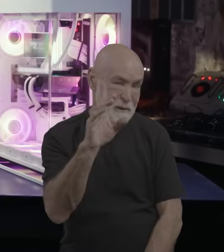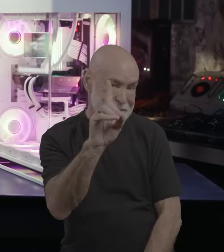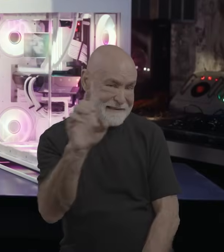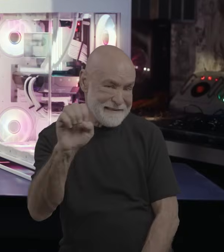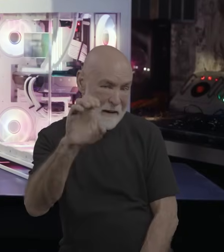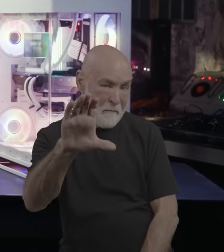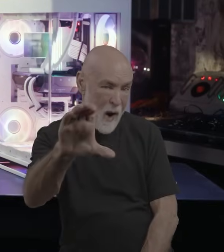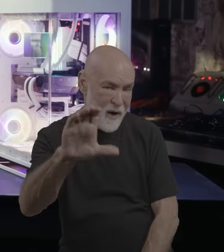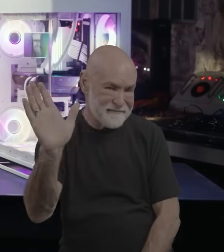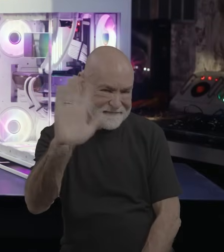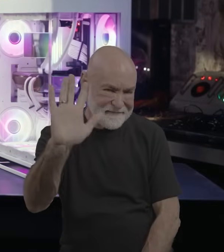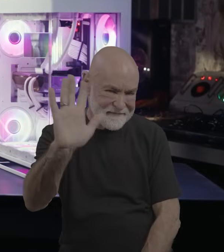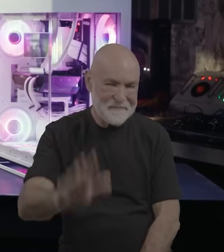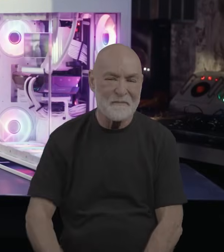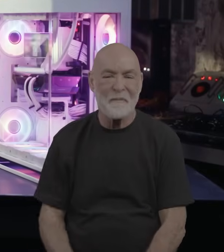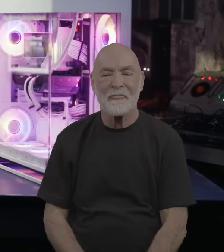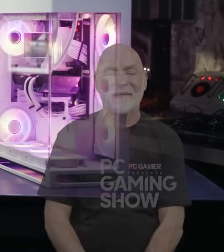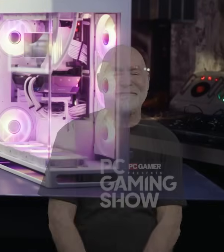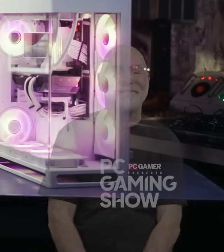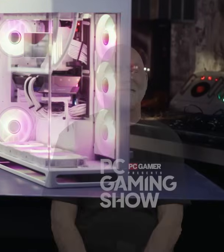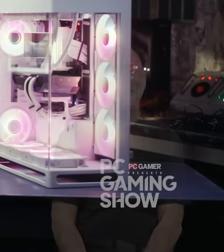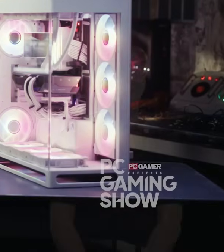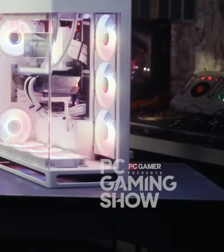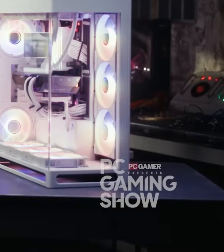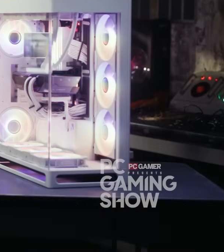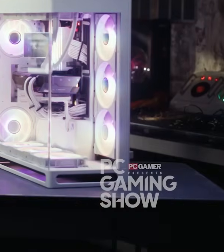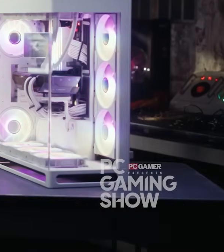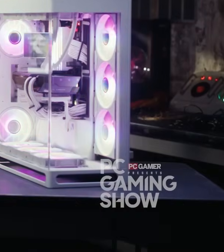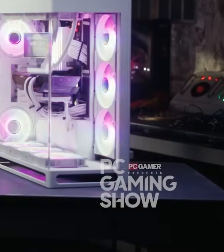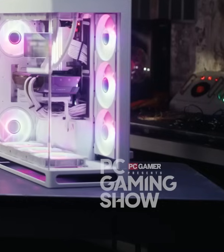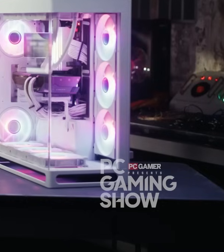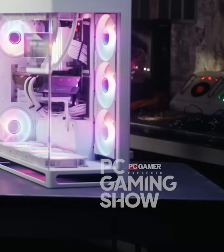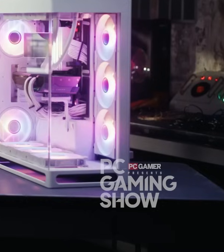See you in December, everyone.